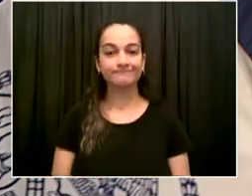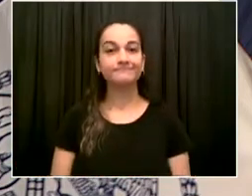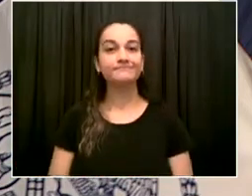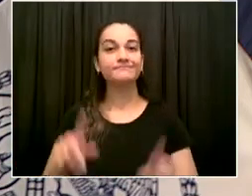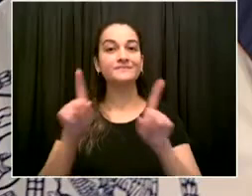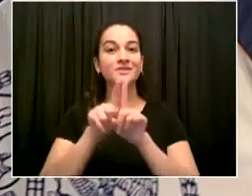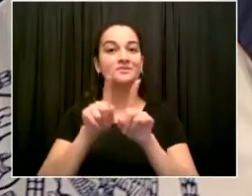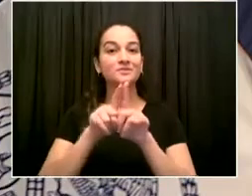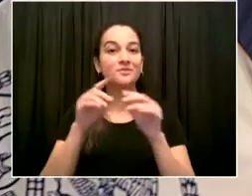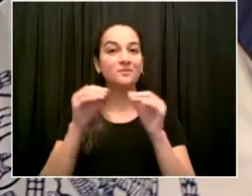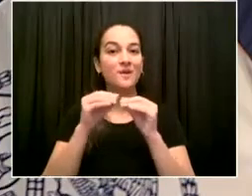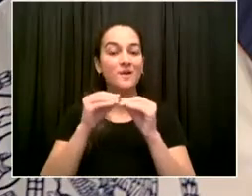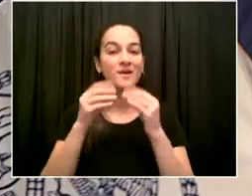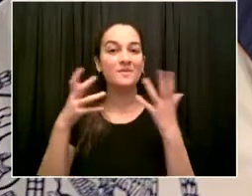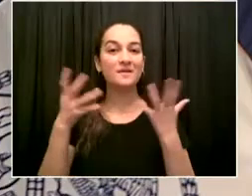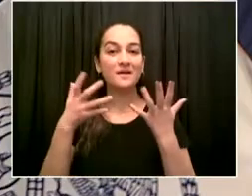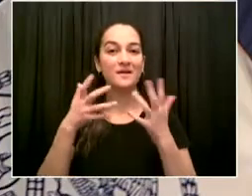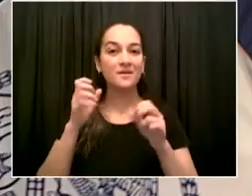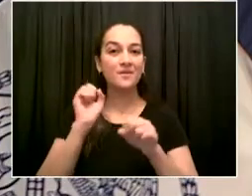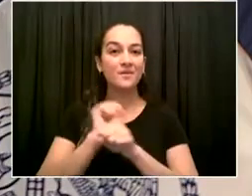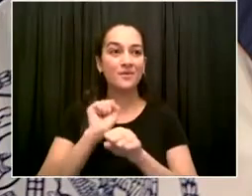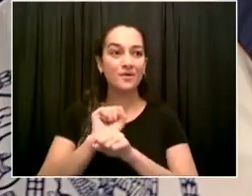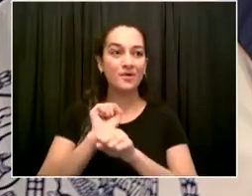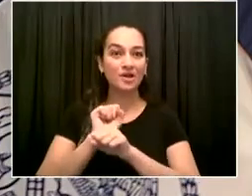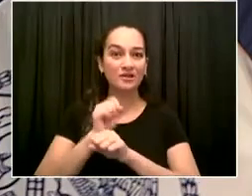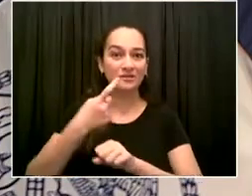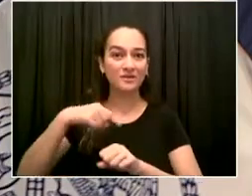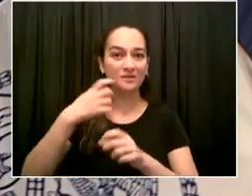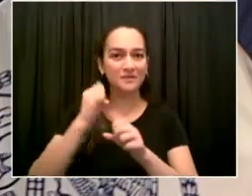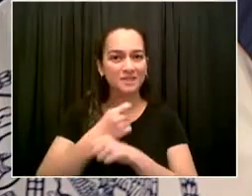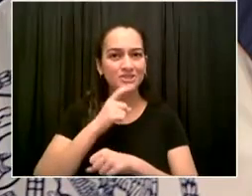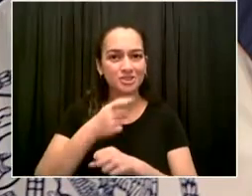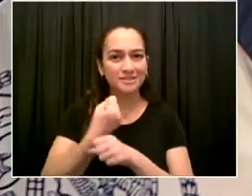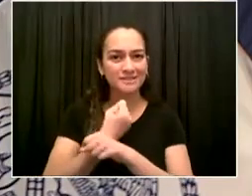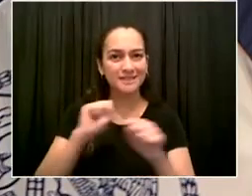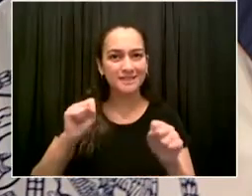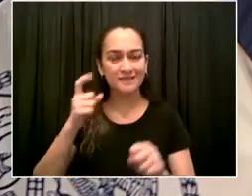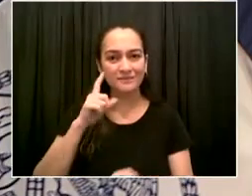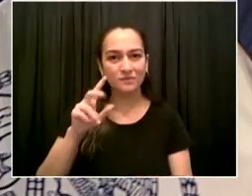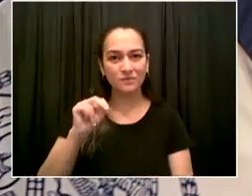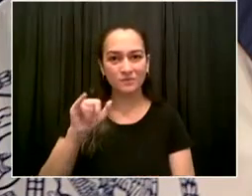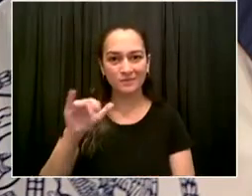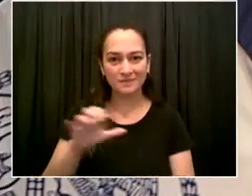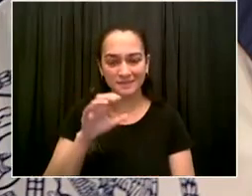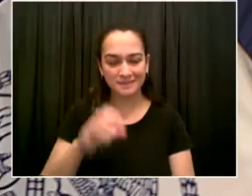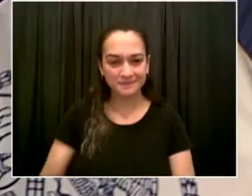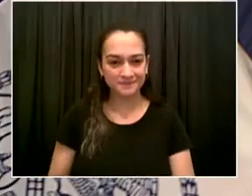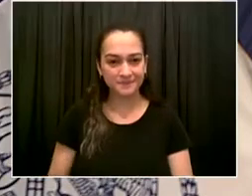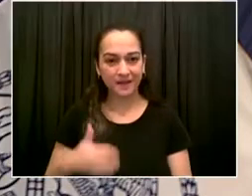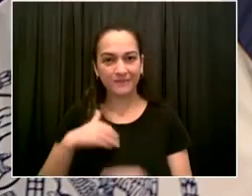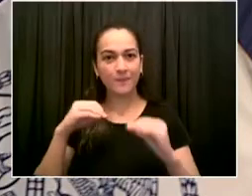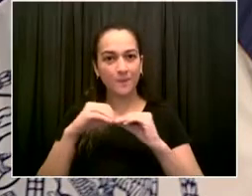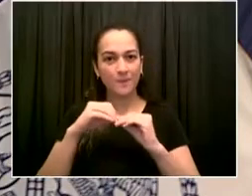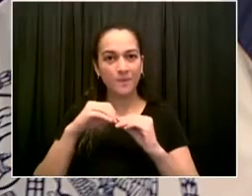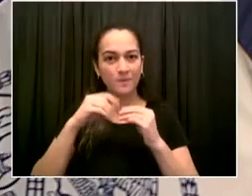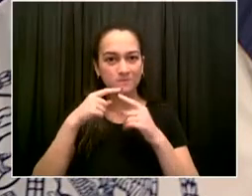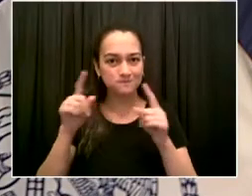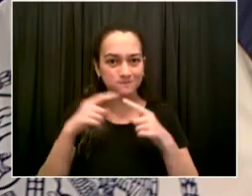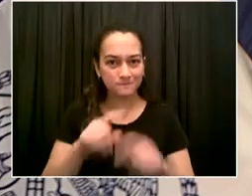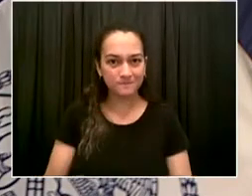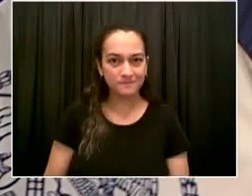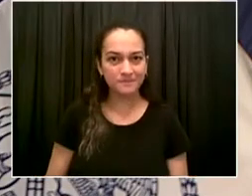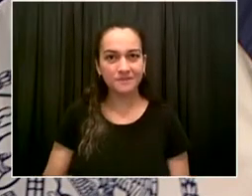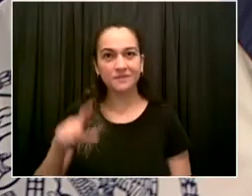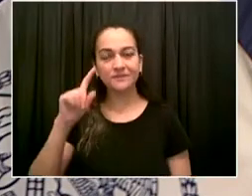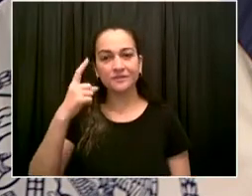got some breaking news from earlier this morning, and real credit to the NYPD, to Manhattan North,